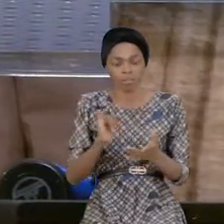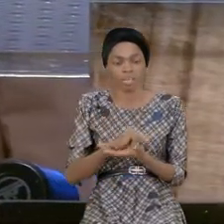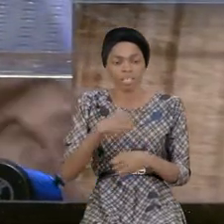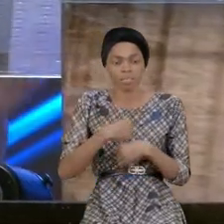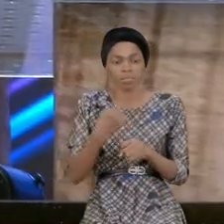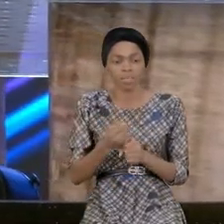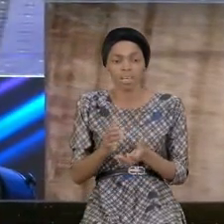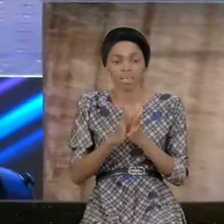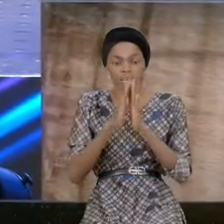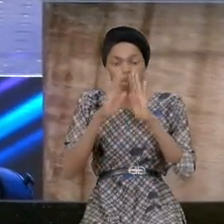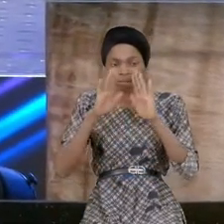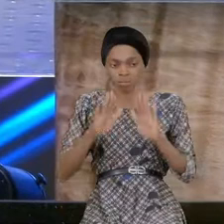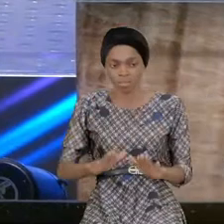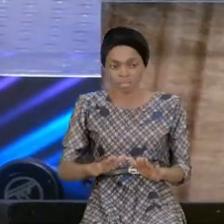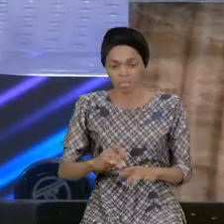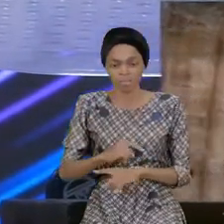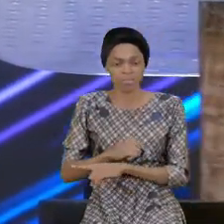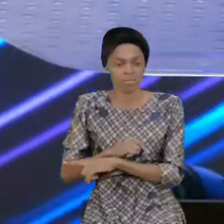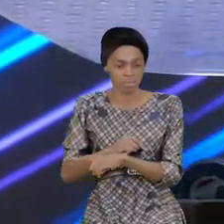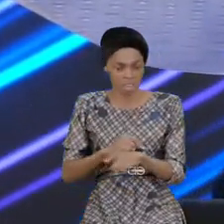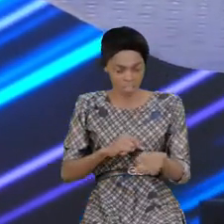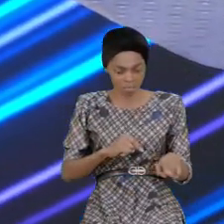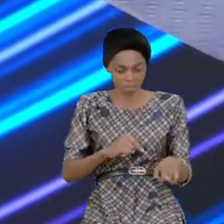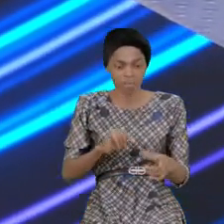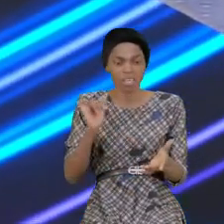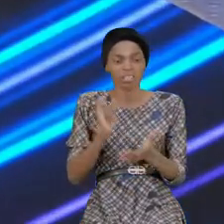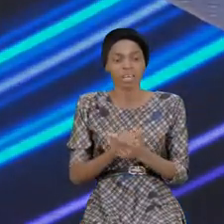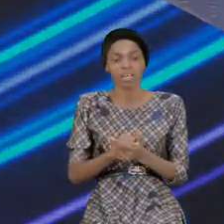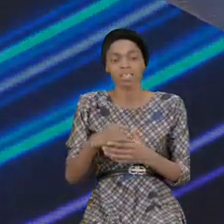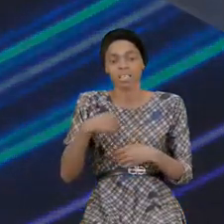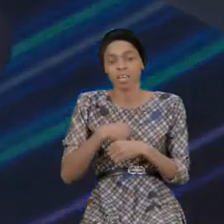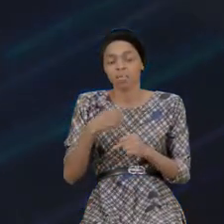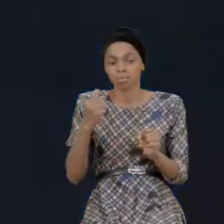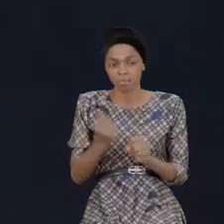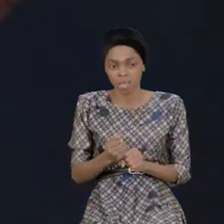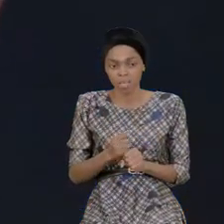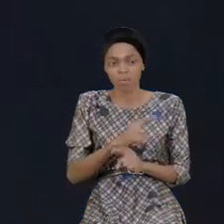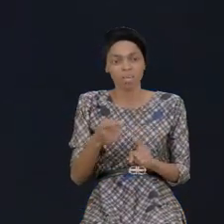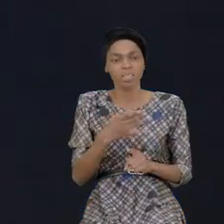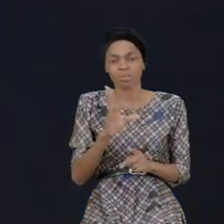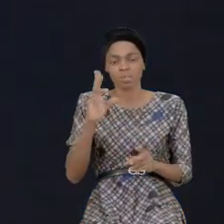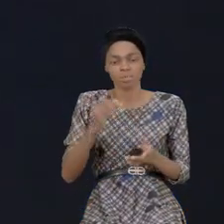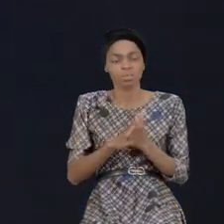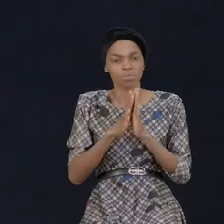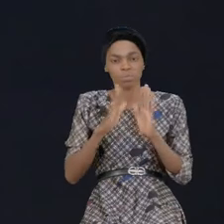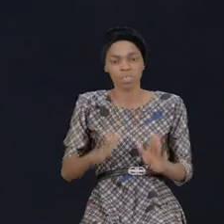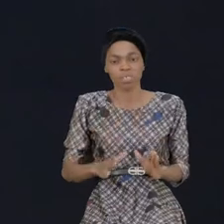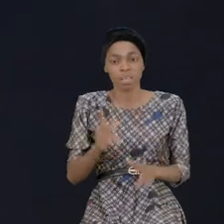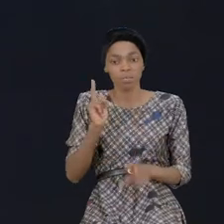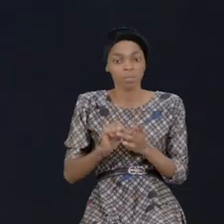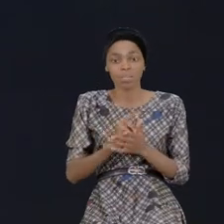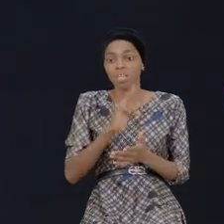make, them that make, where there's no peace, the people who belong to